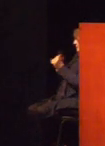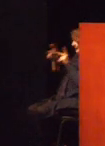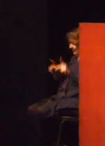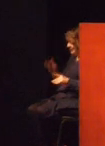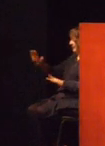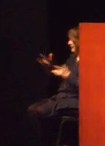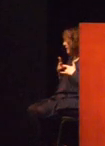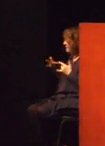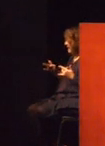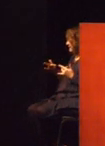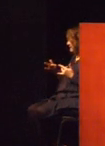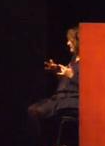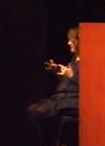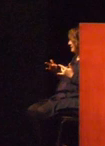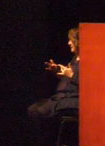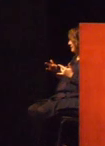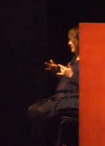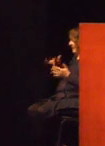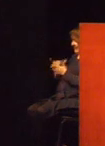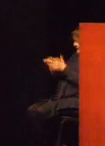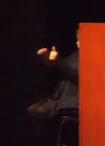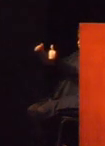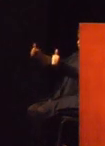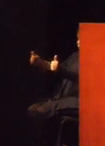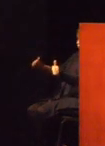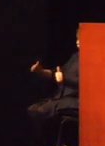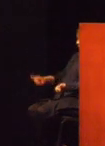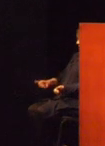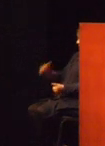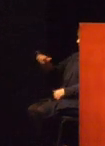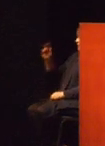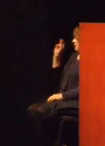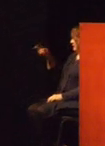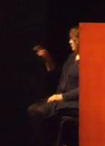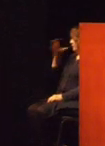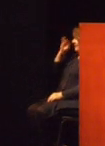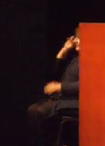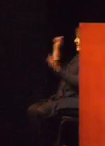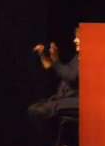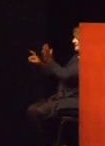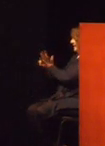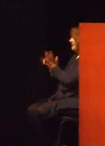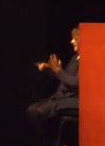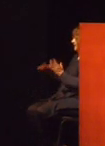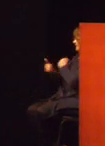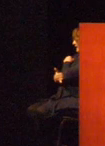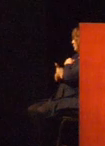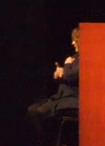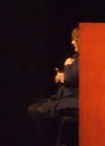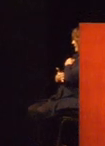events who have shaped Latinx history and identity in this country. And in this